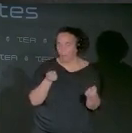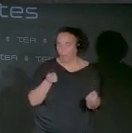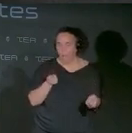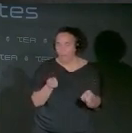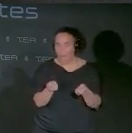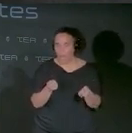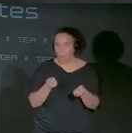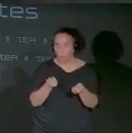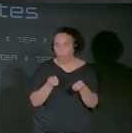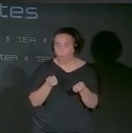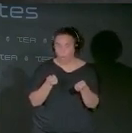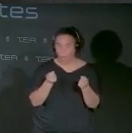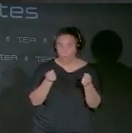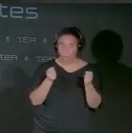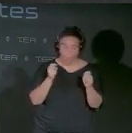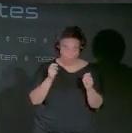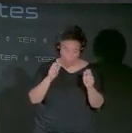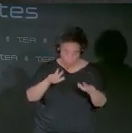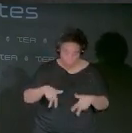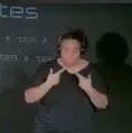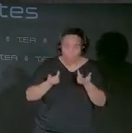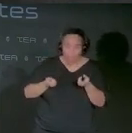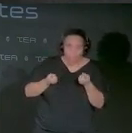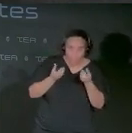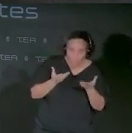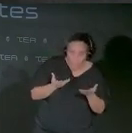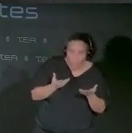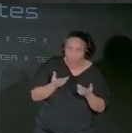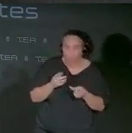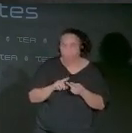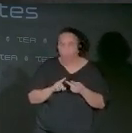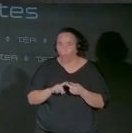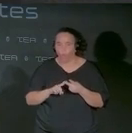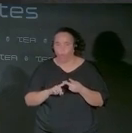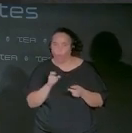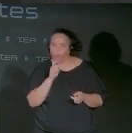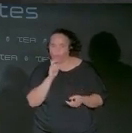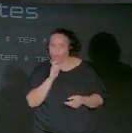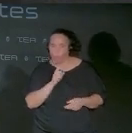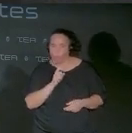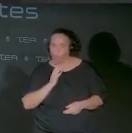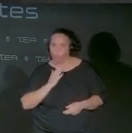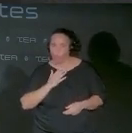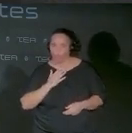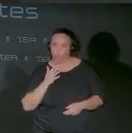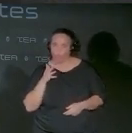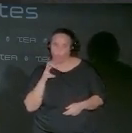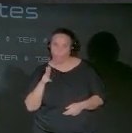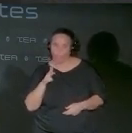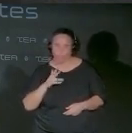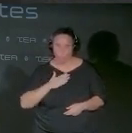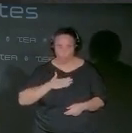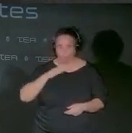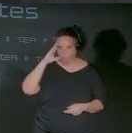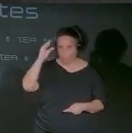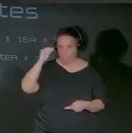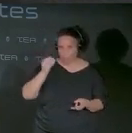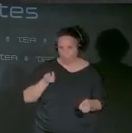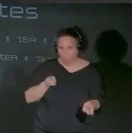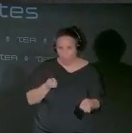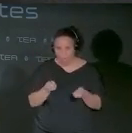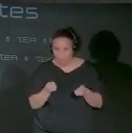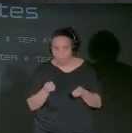etc., I think that's absolutely, absolutely crucial. Currently, we have national standards bodies that